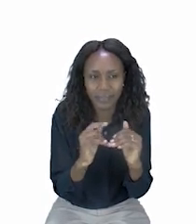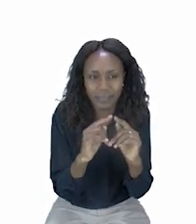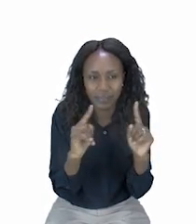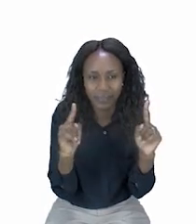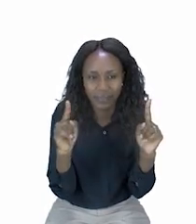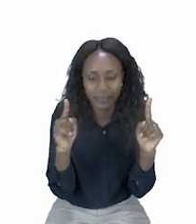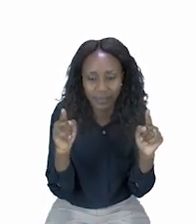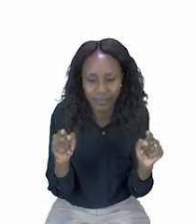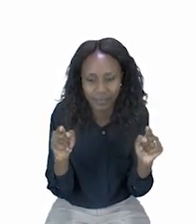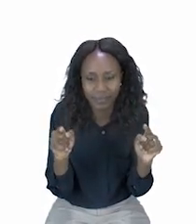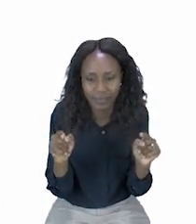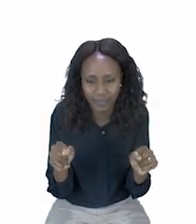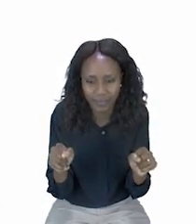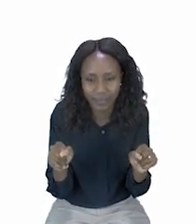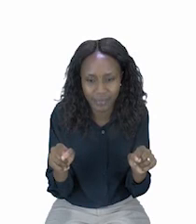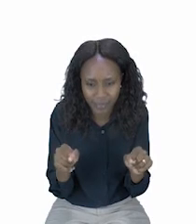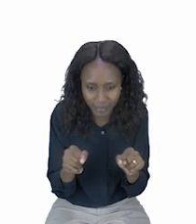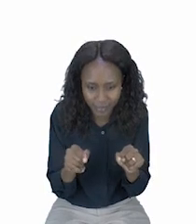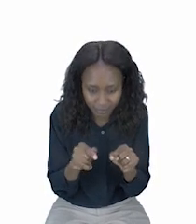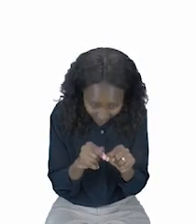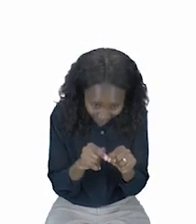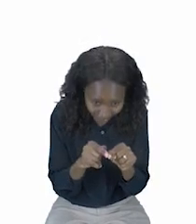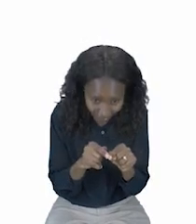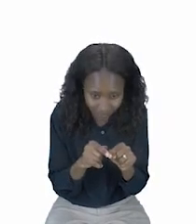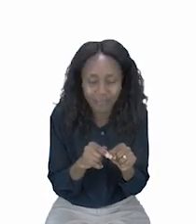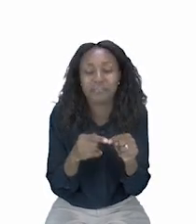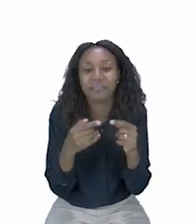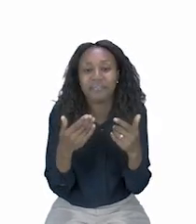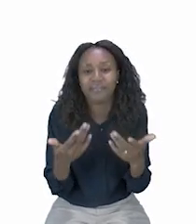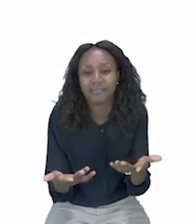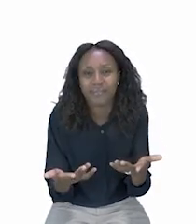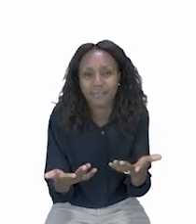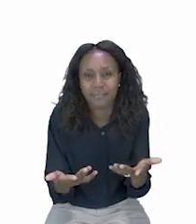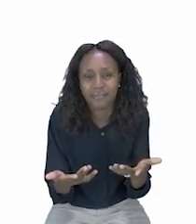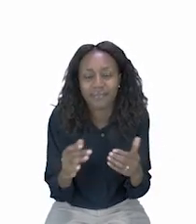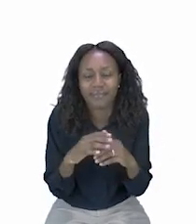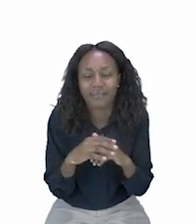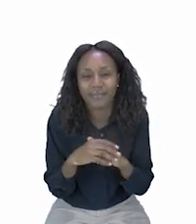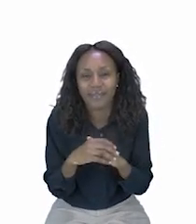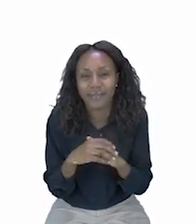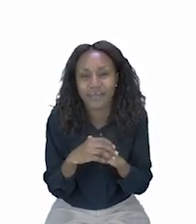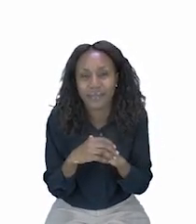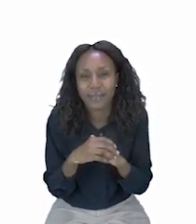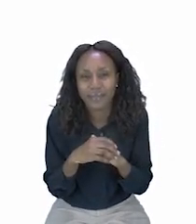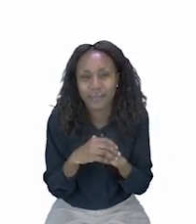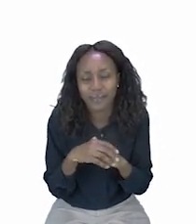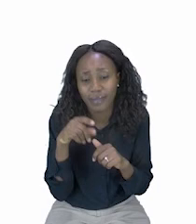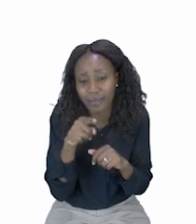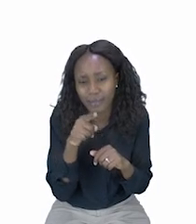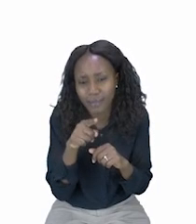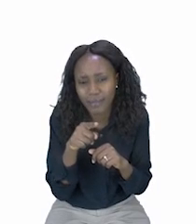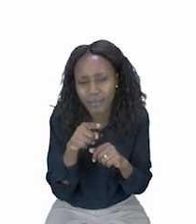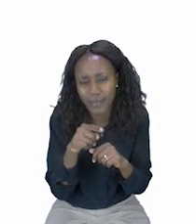hexagon. Everybody, let's say hexagon. Very good. For the hexagon,